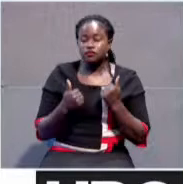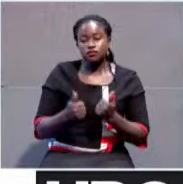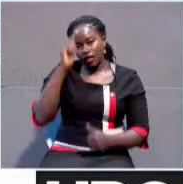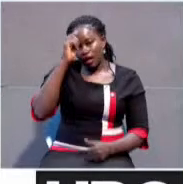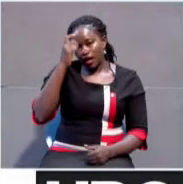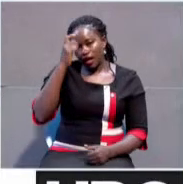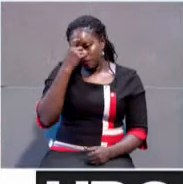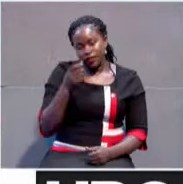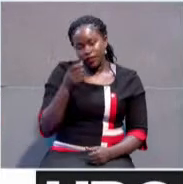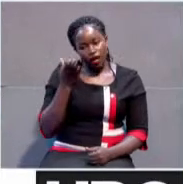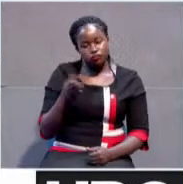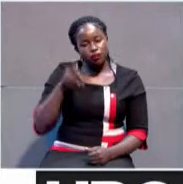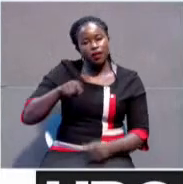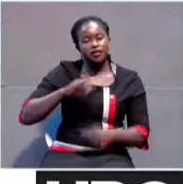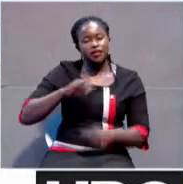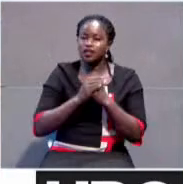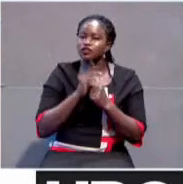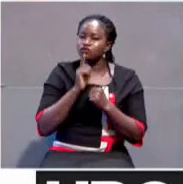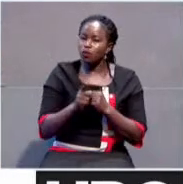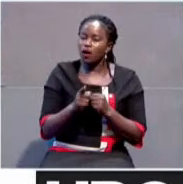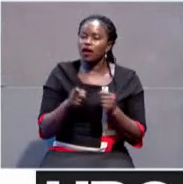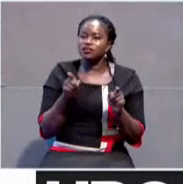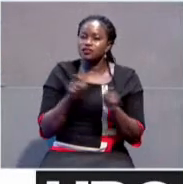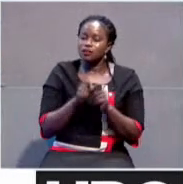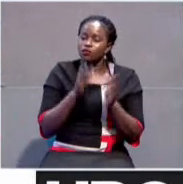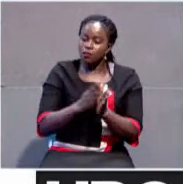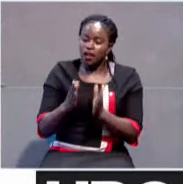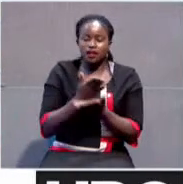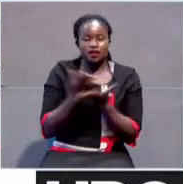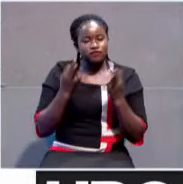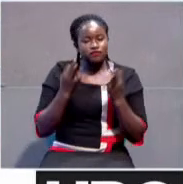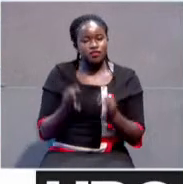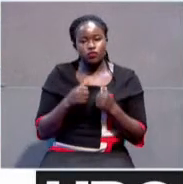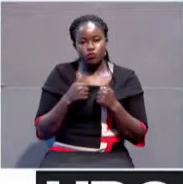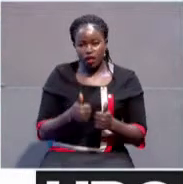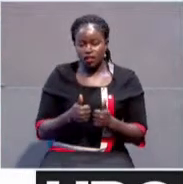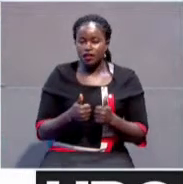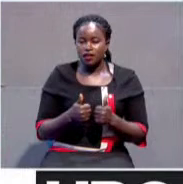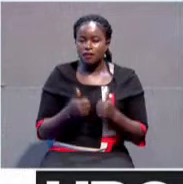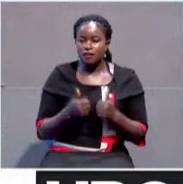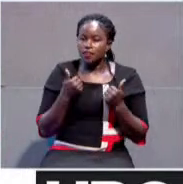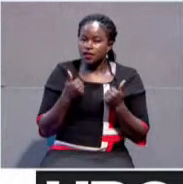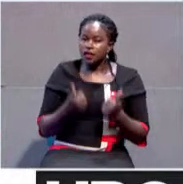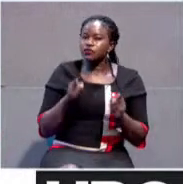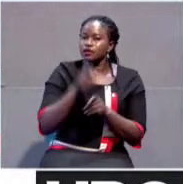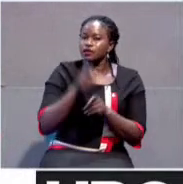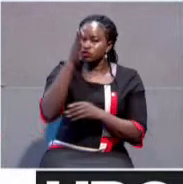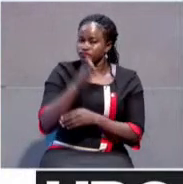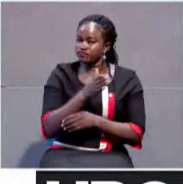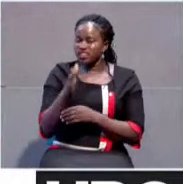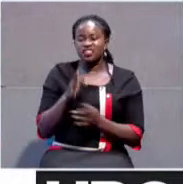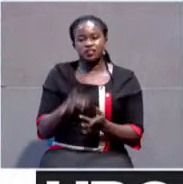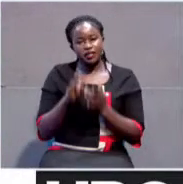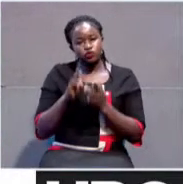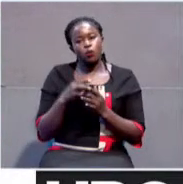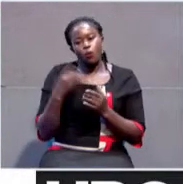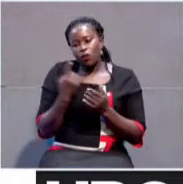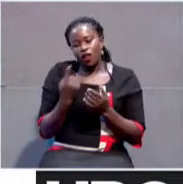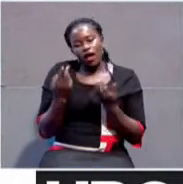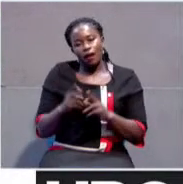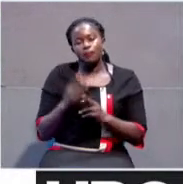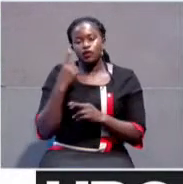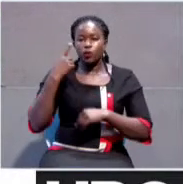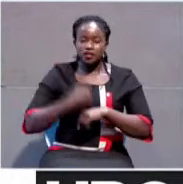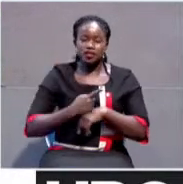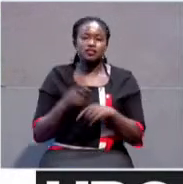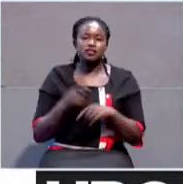we have to make sure that we put everything in place. And the waiver is a special waiver. It is for only one day and there is